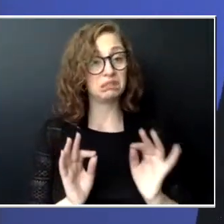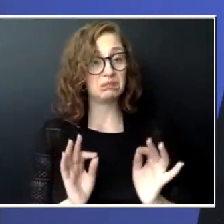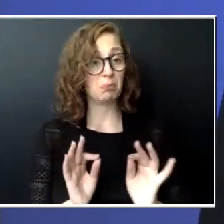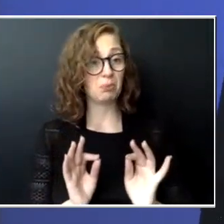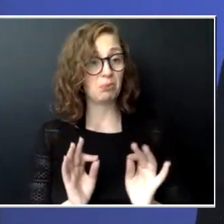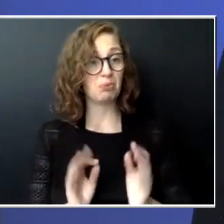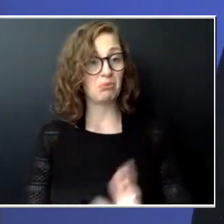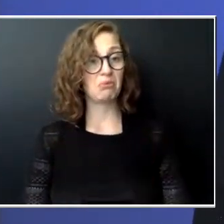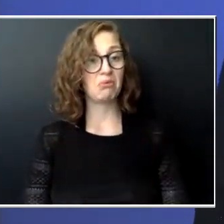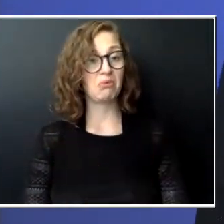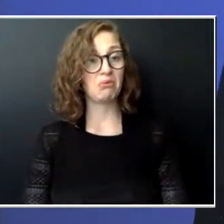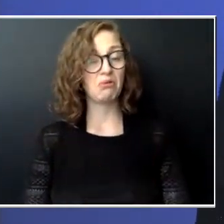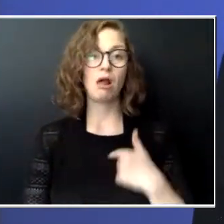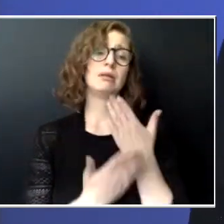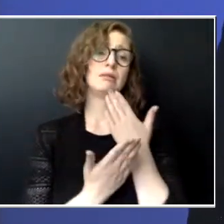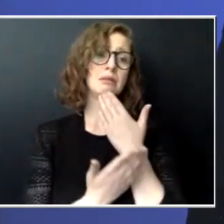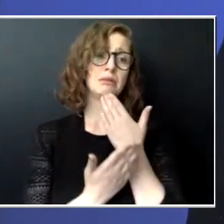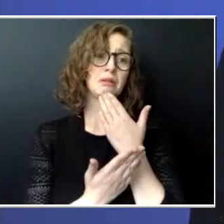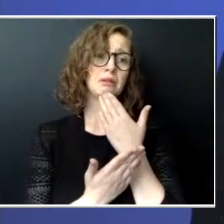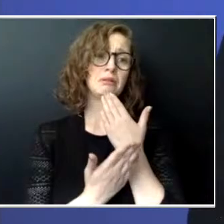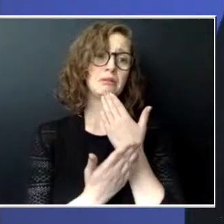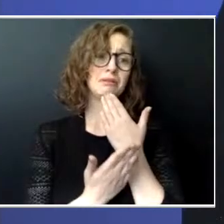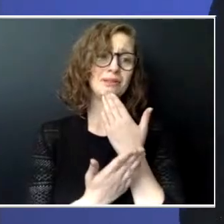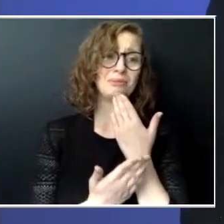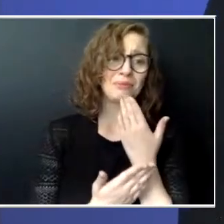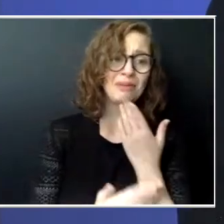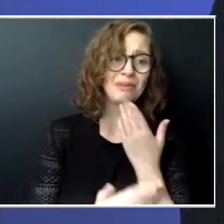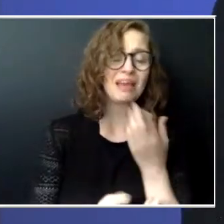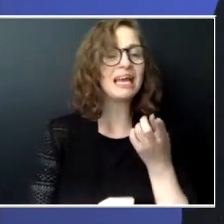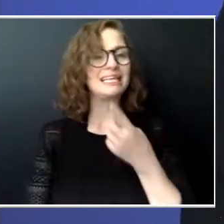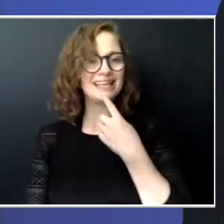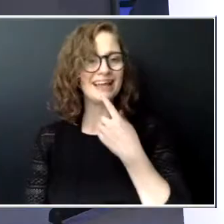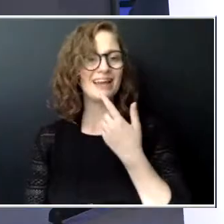him, he said, "Hey, you're the one that had to do the work." So